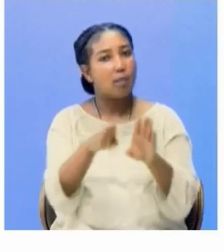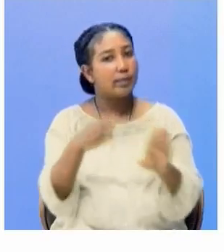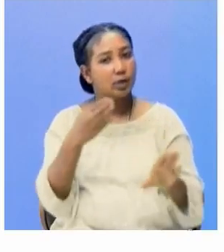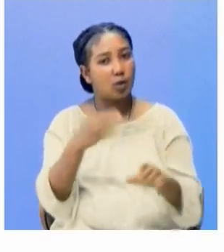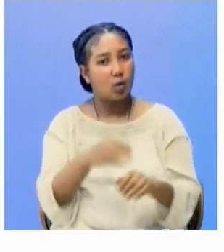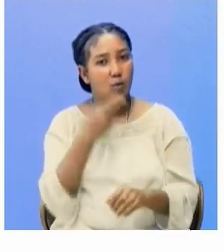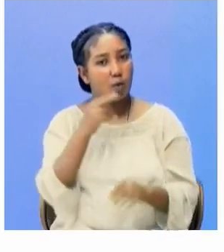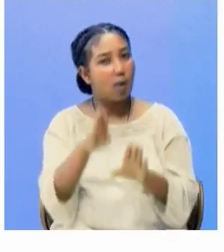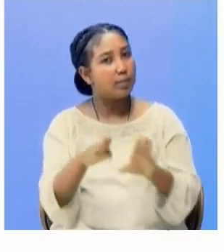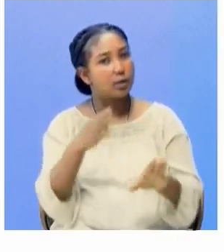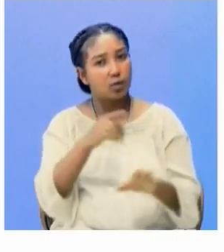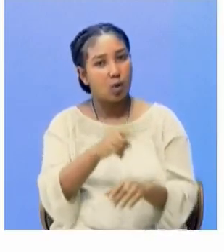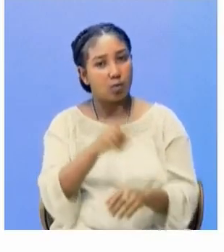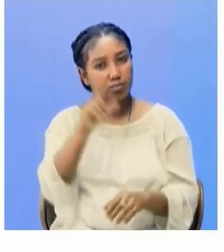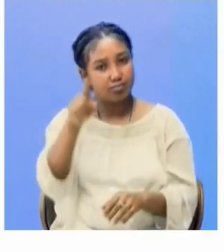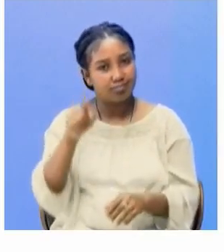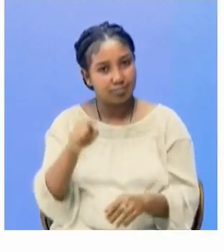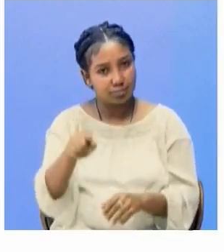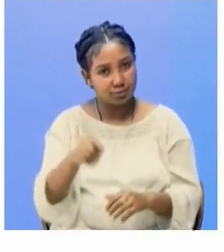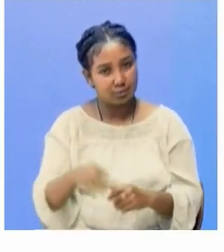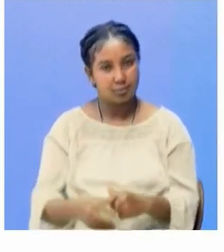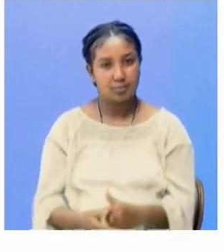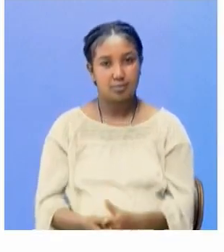Open the door.